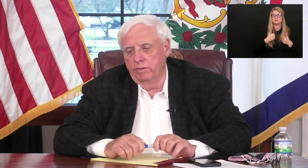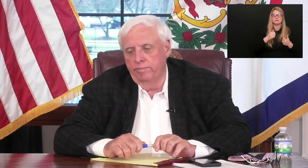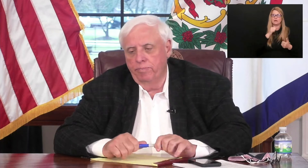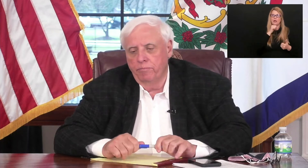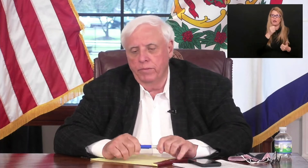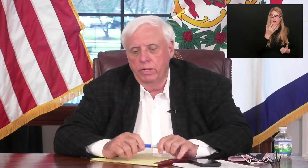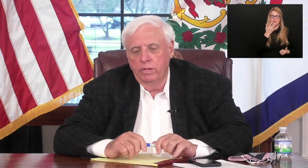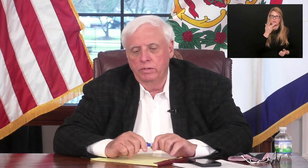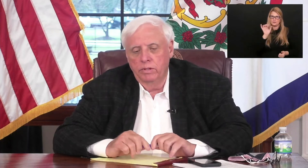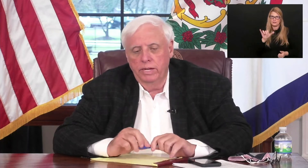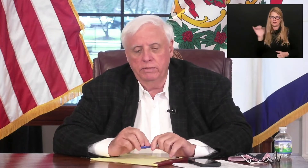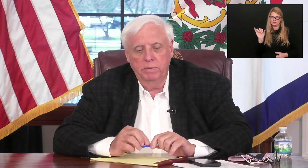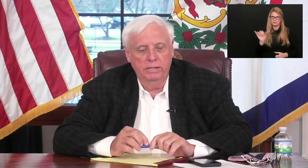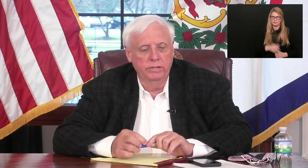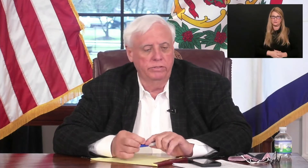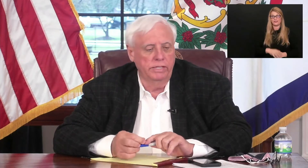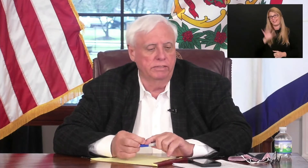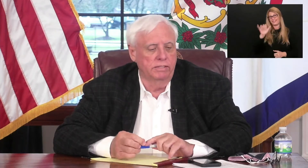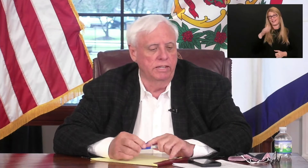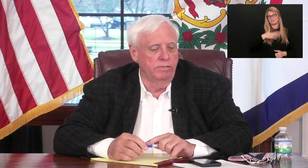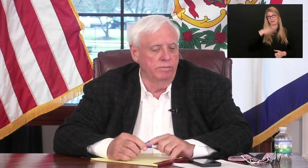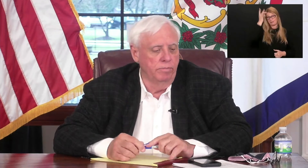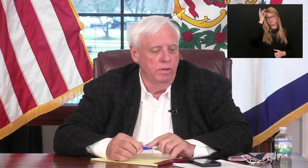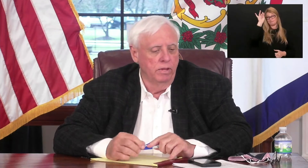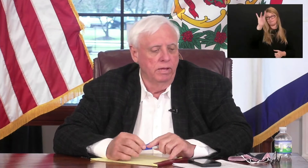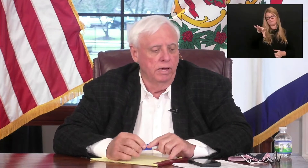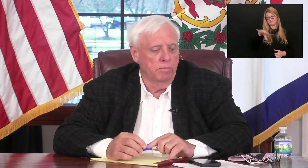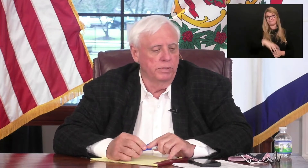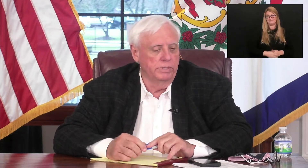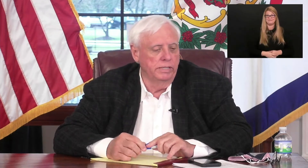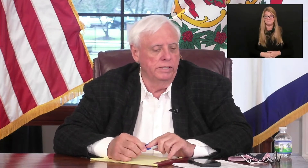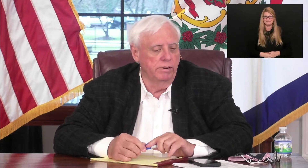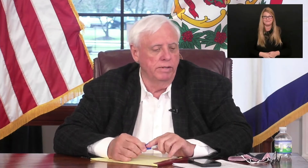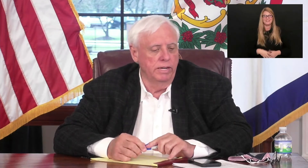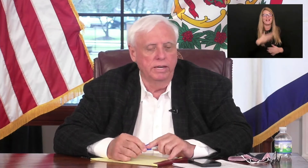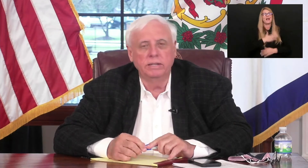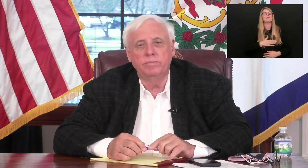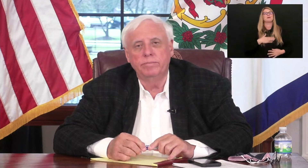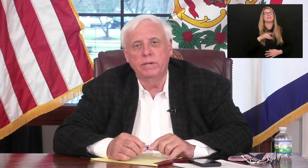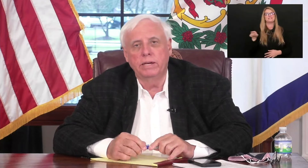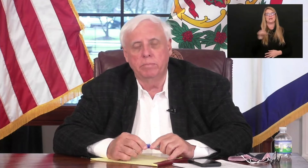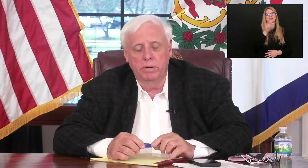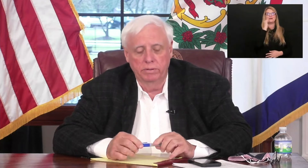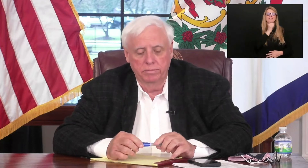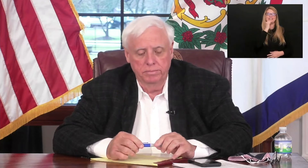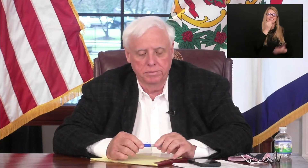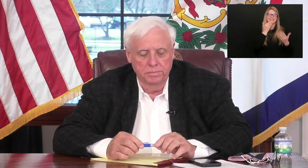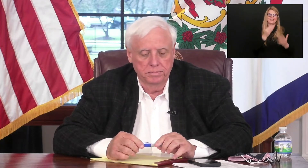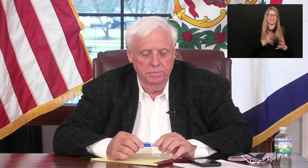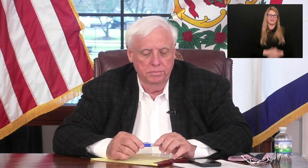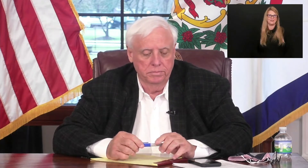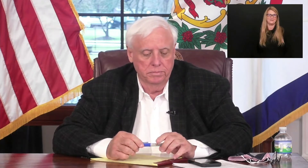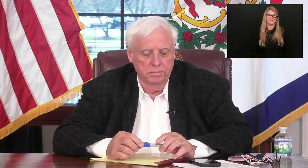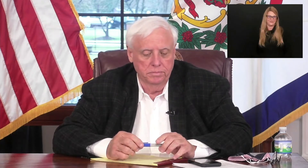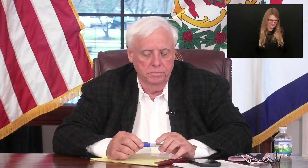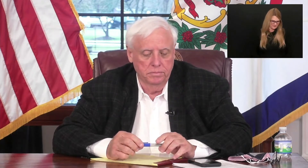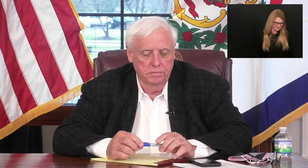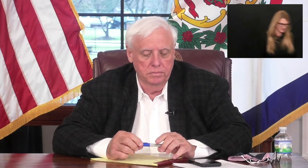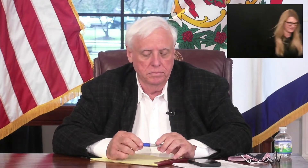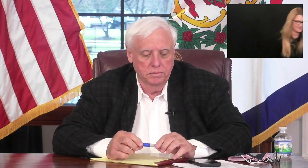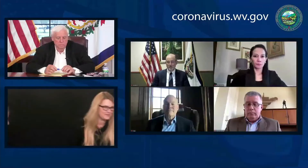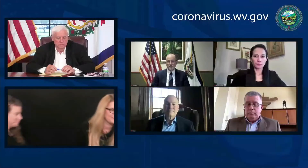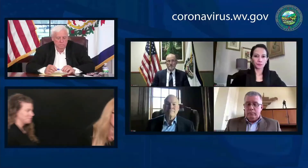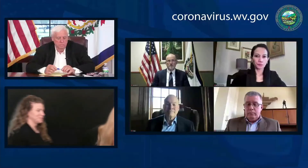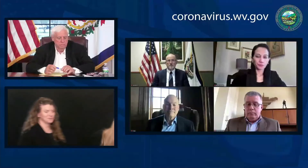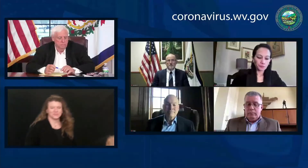either. So, that's my two cents, Stephen. I appreciate you every day. Thank you, buddy. All right, thank you, Stephen.